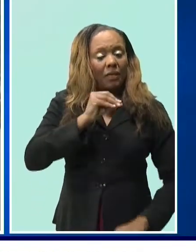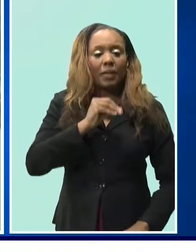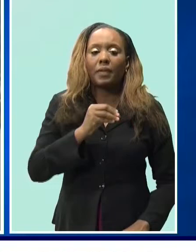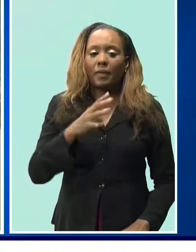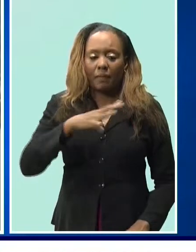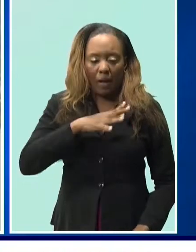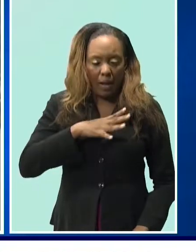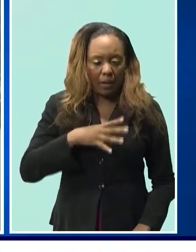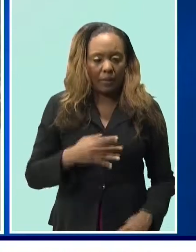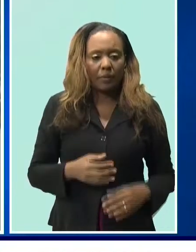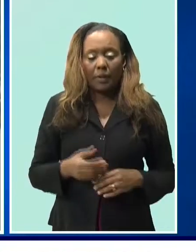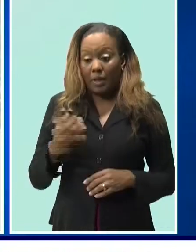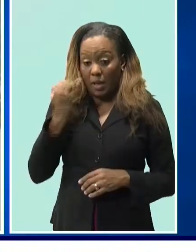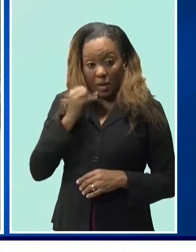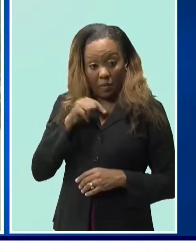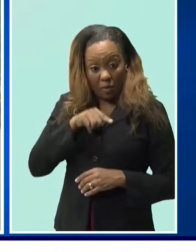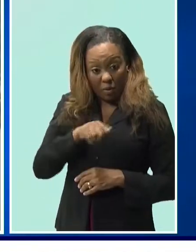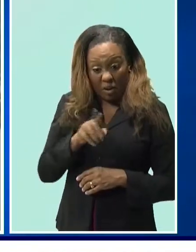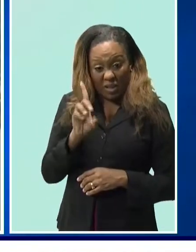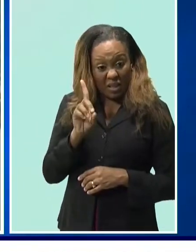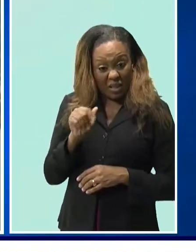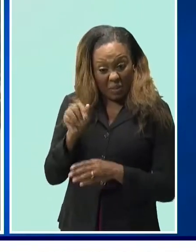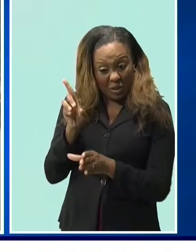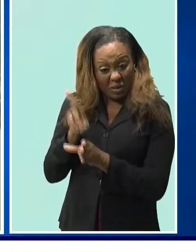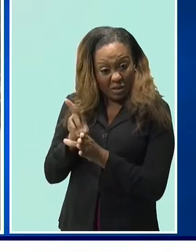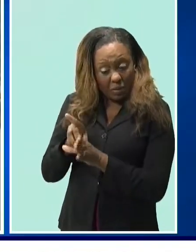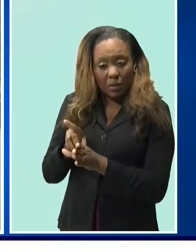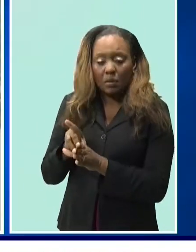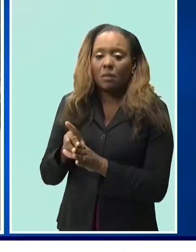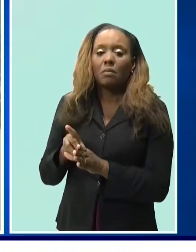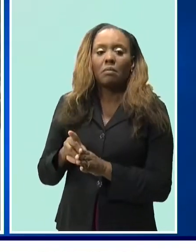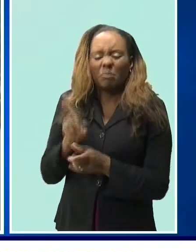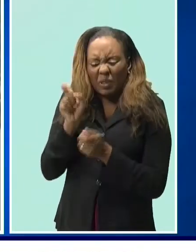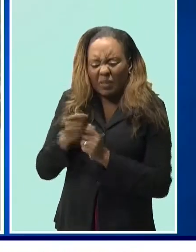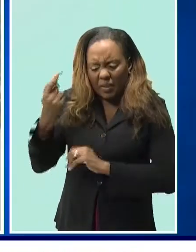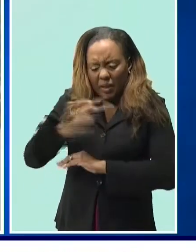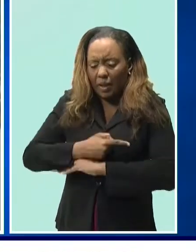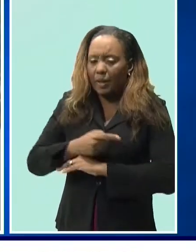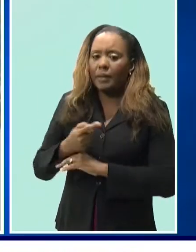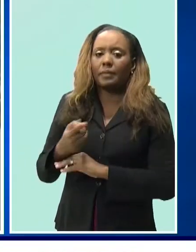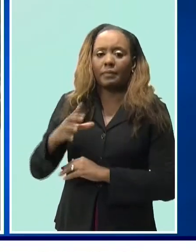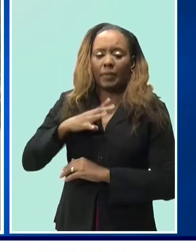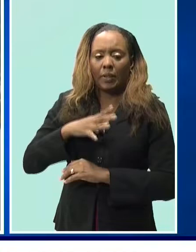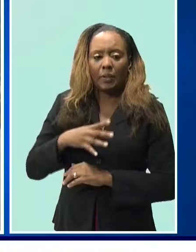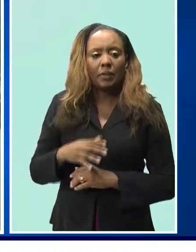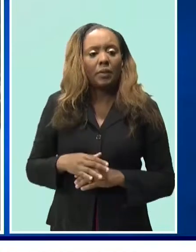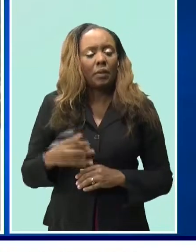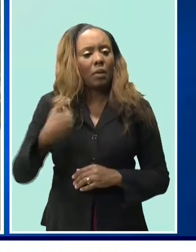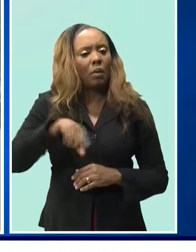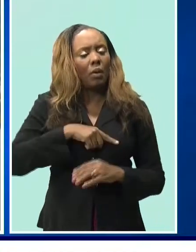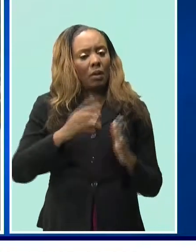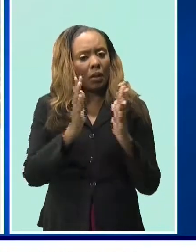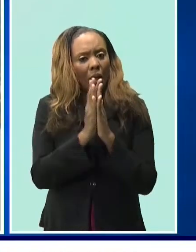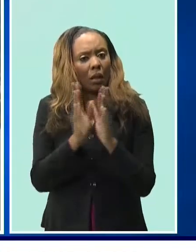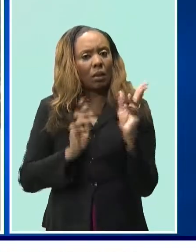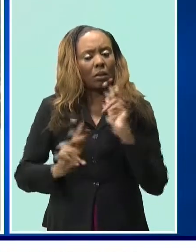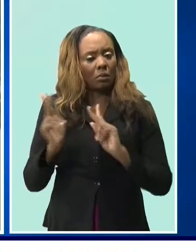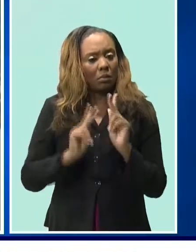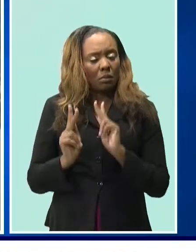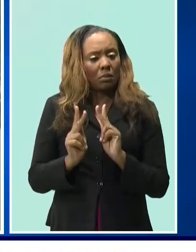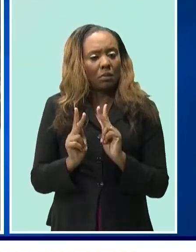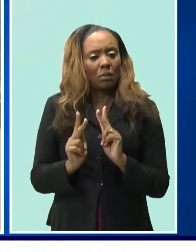a disability. And in all respects, since we've started the response, we've been asking persons to basically